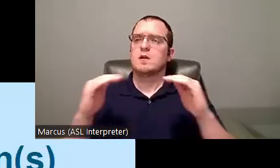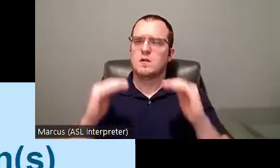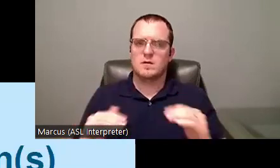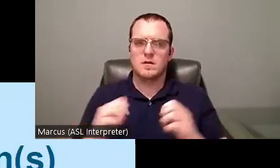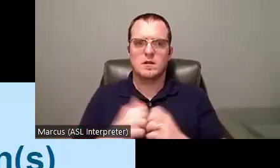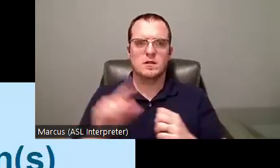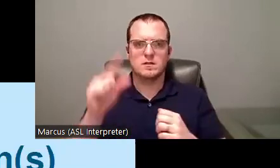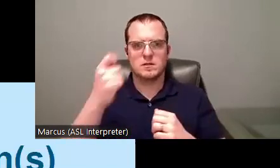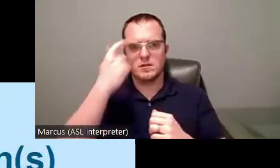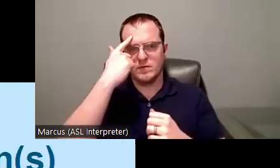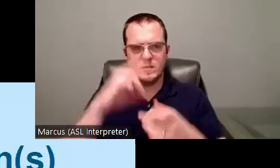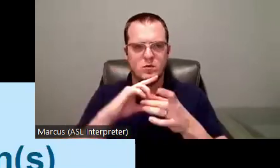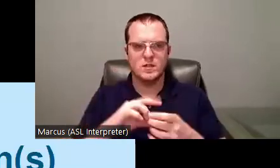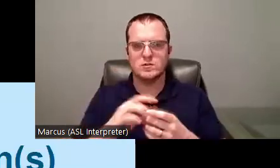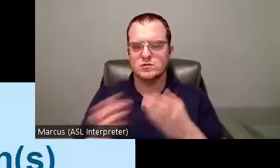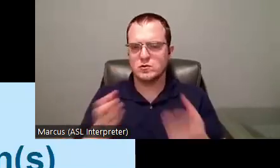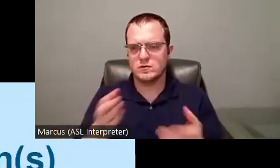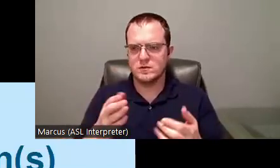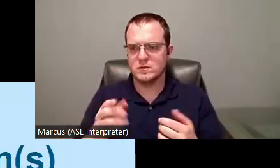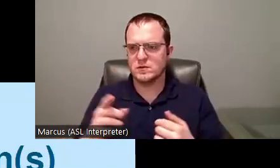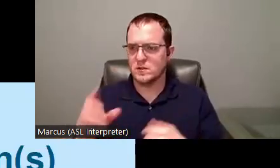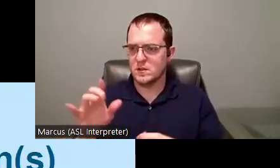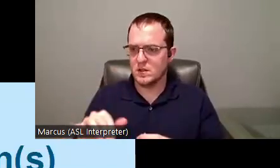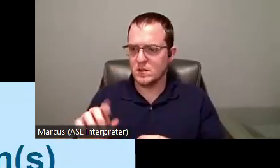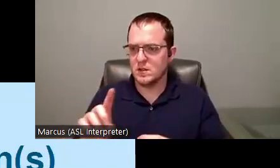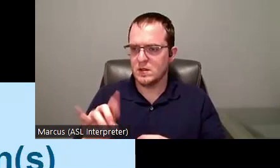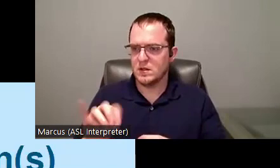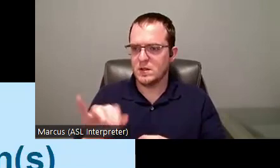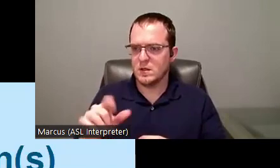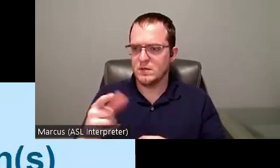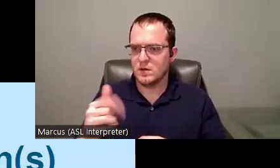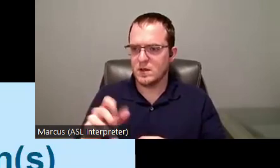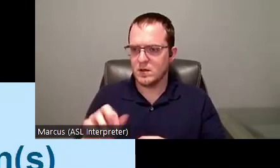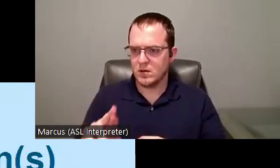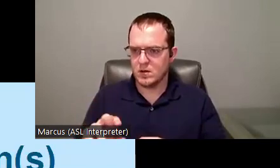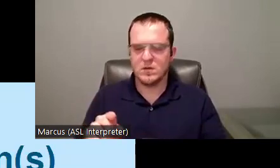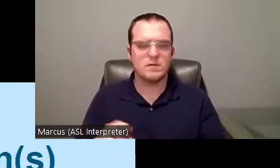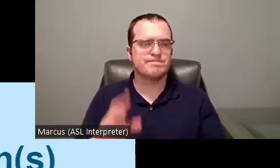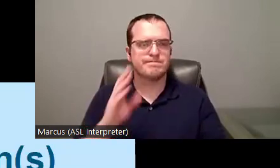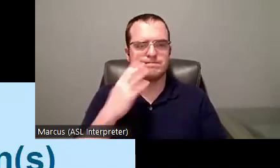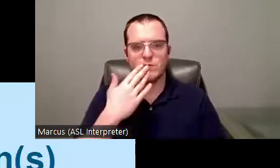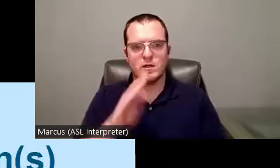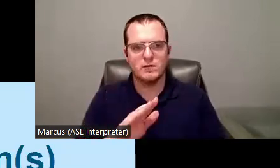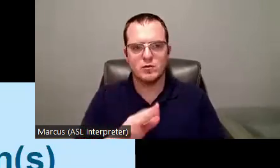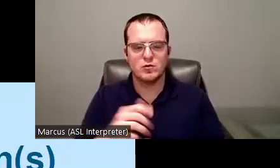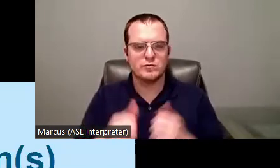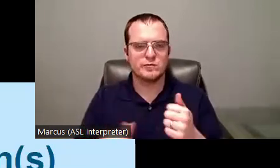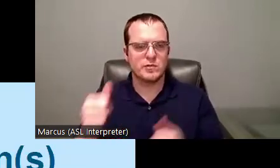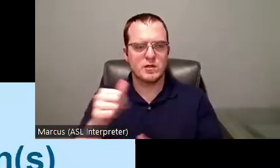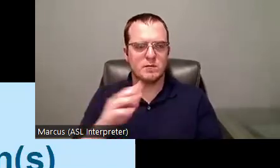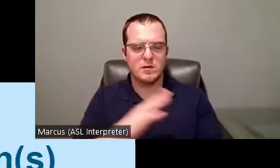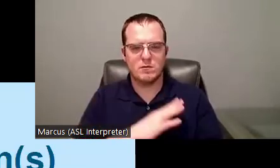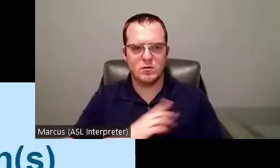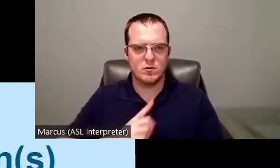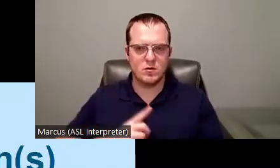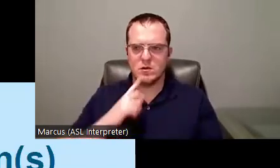Government Relations Services, and joining us for this will be David Geiger. Good afternoon, Chairman and members of the board. My name is